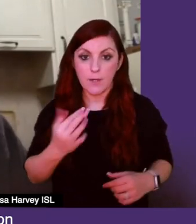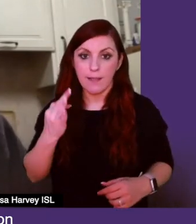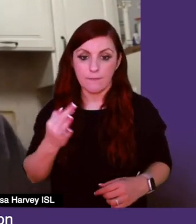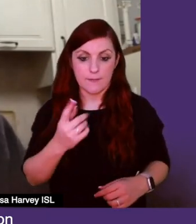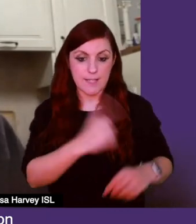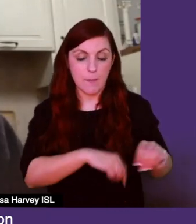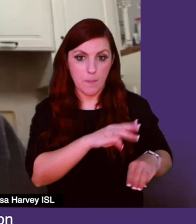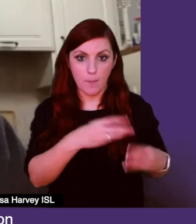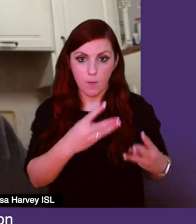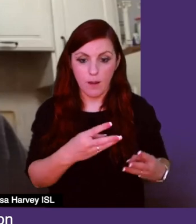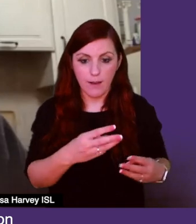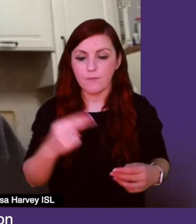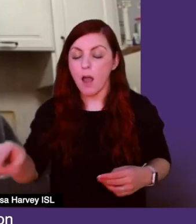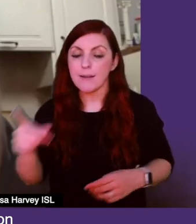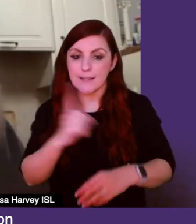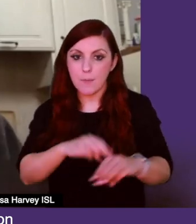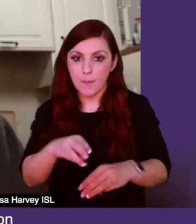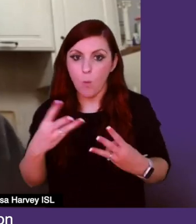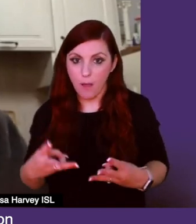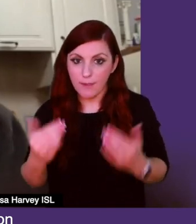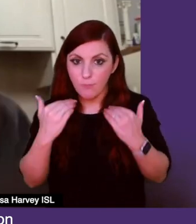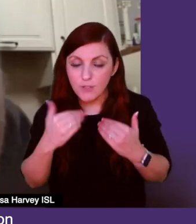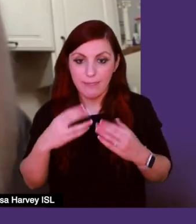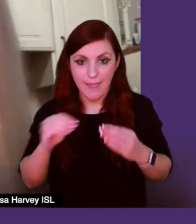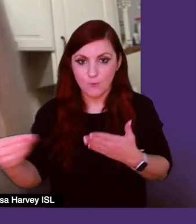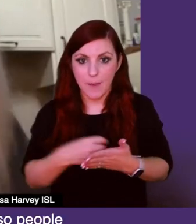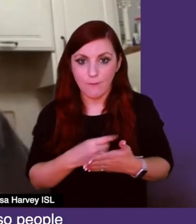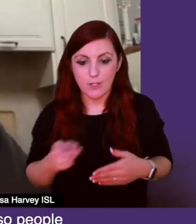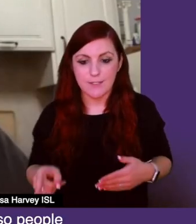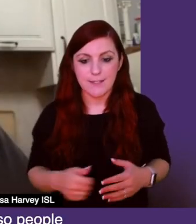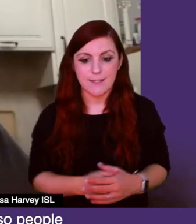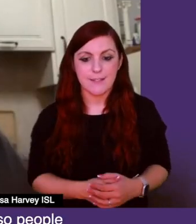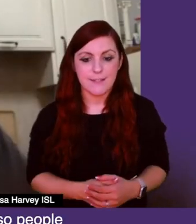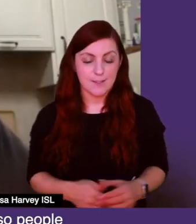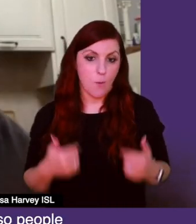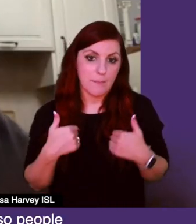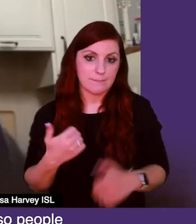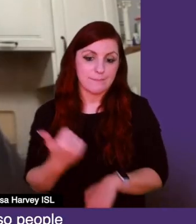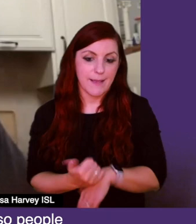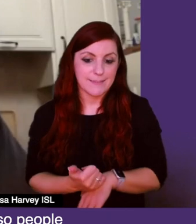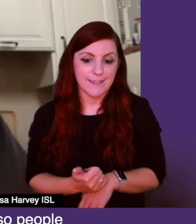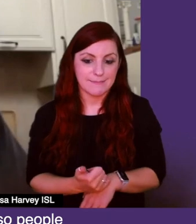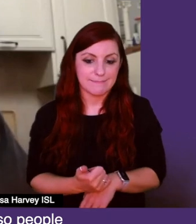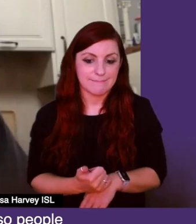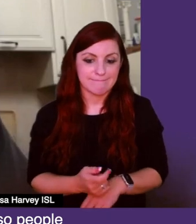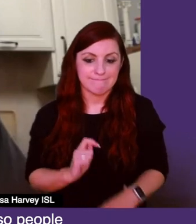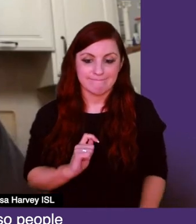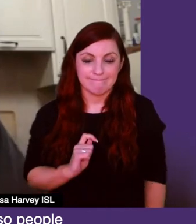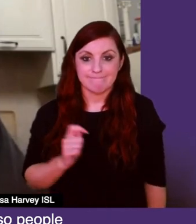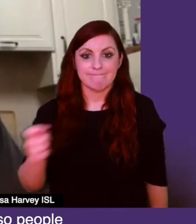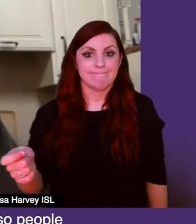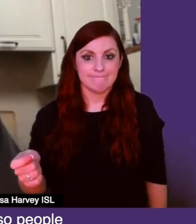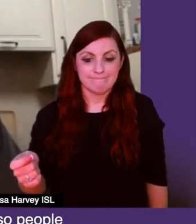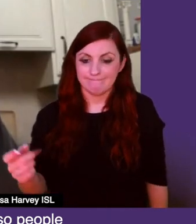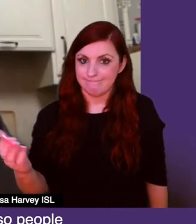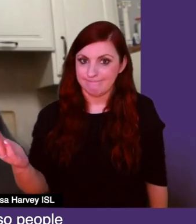if disabled people want this information, they have to pay up. So I'm basically handing out my hat